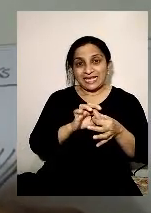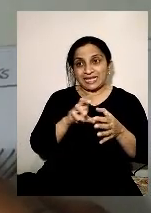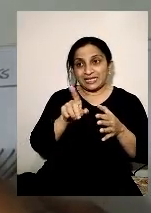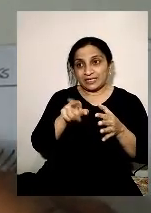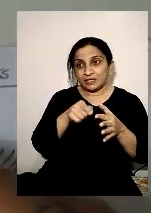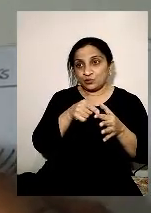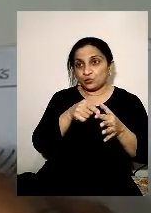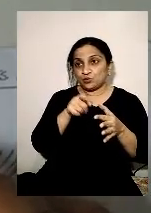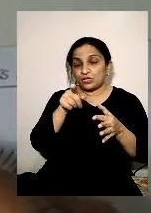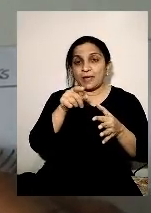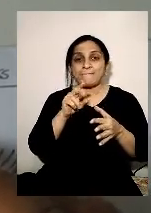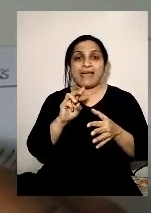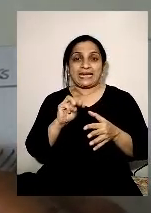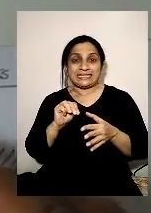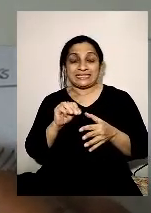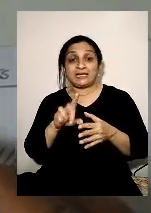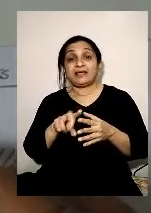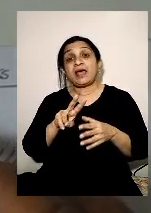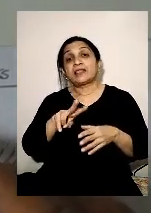third one is tapis